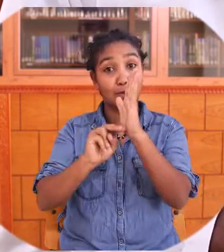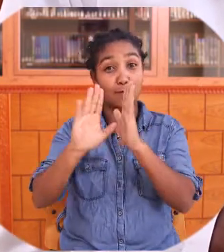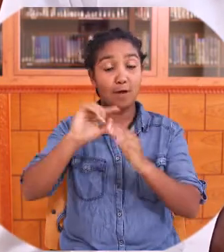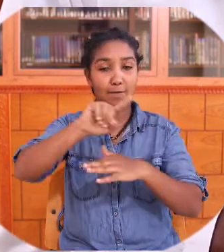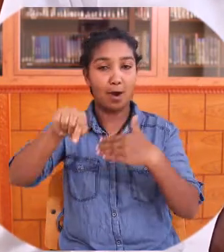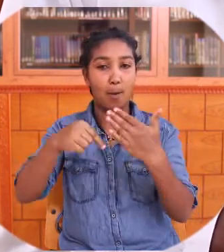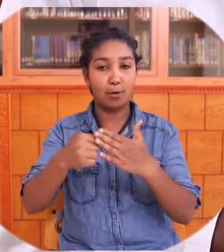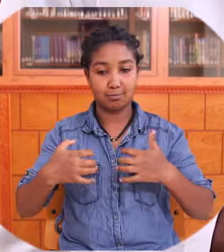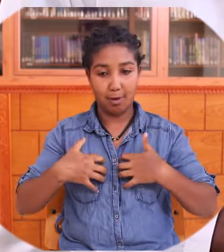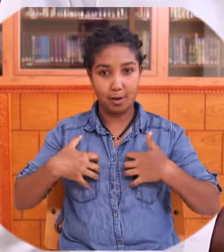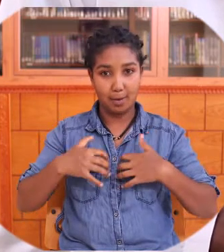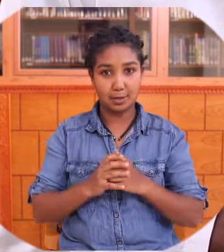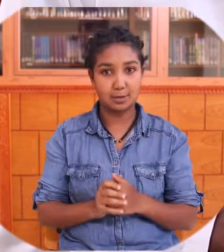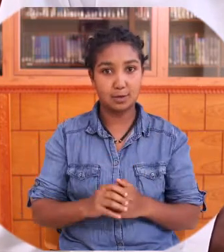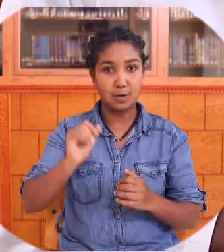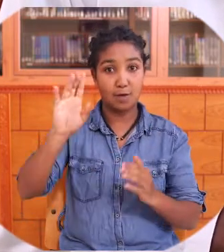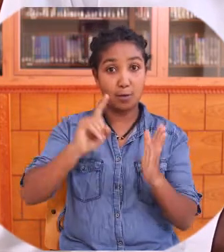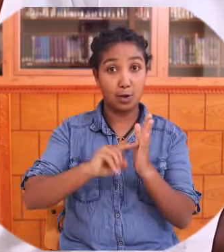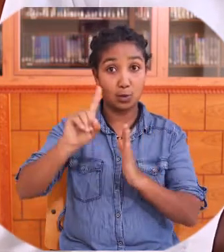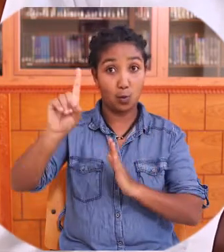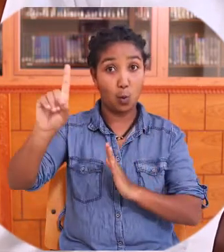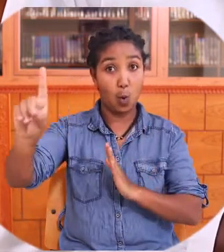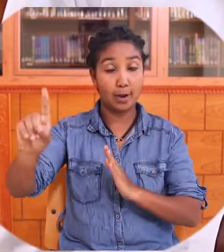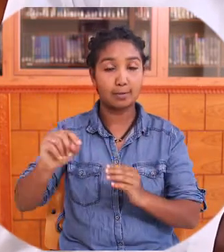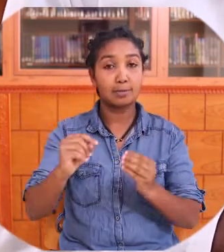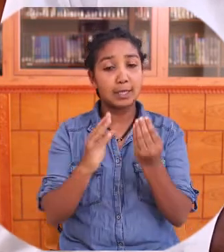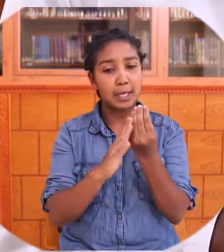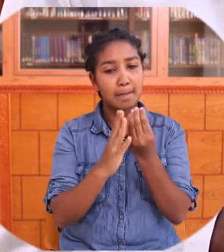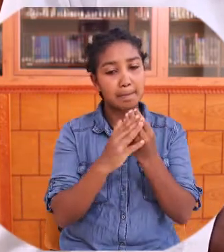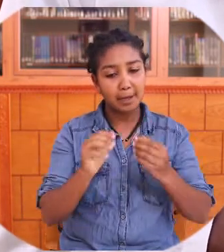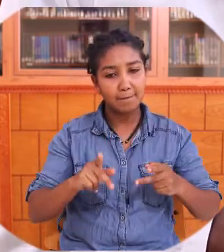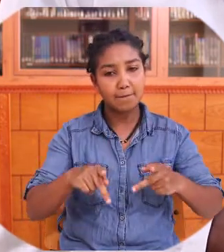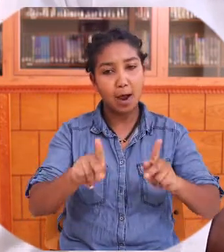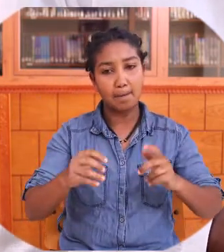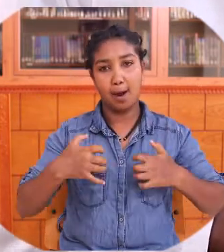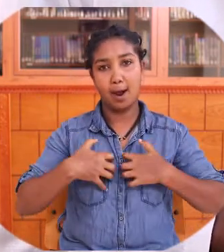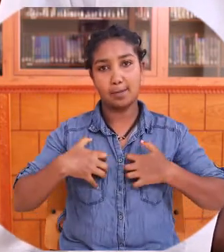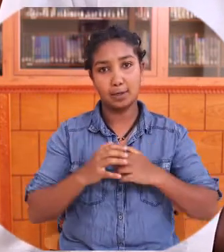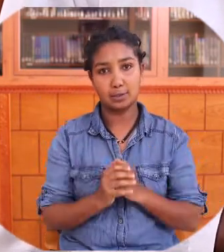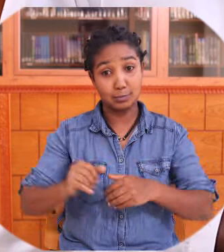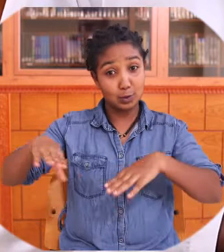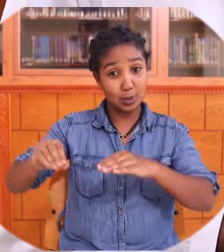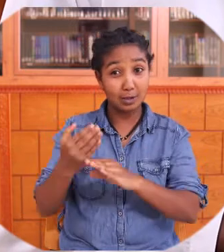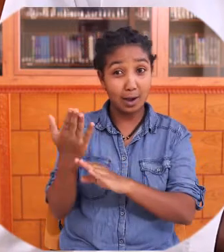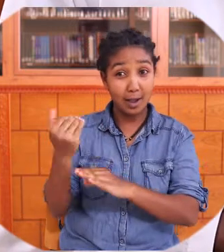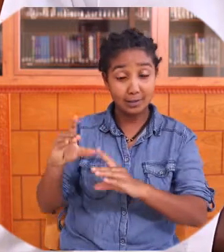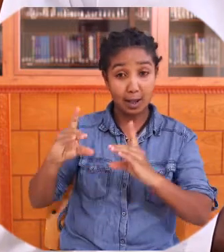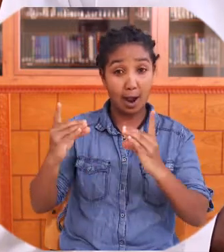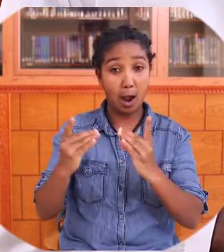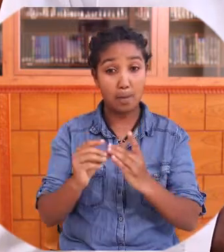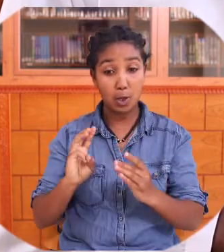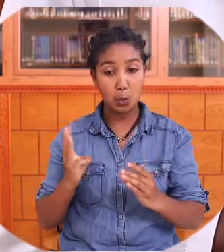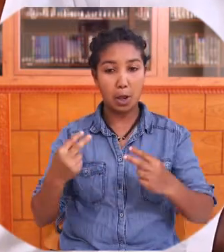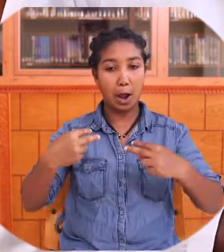about animals. 5.1, keeping farm animals. Students, last time